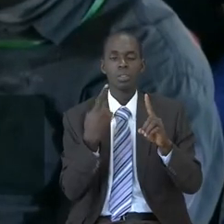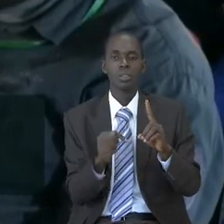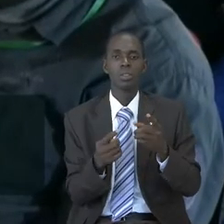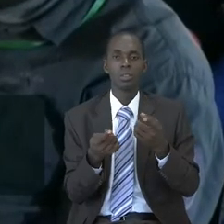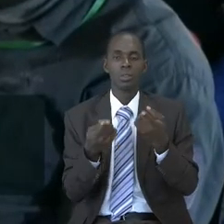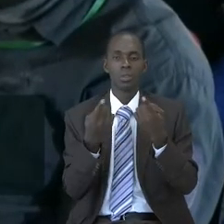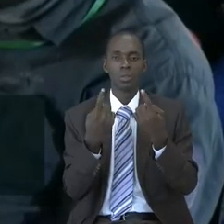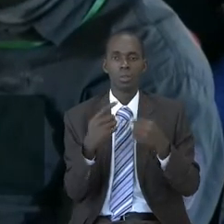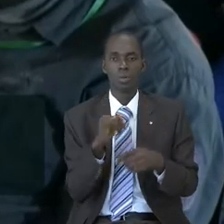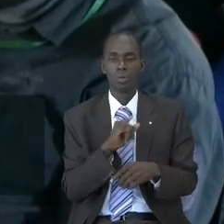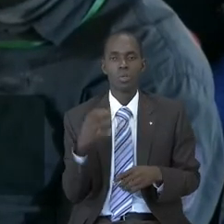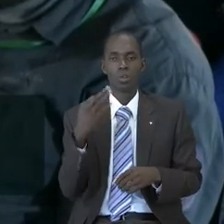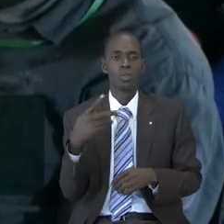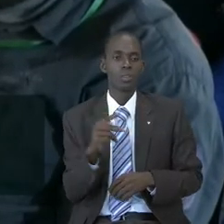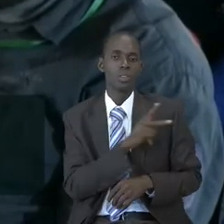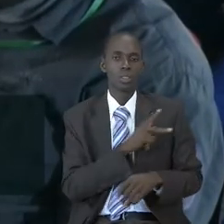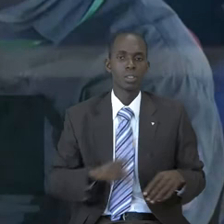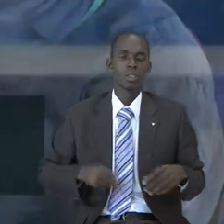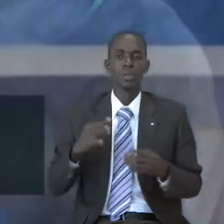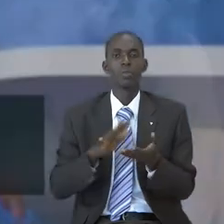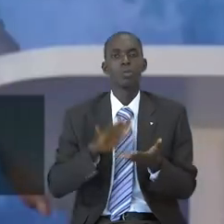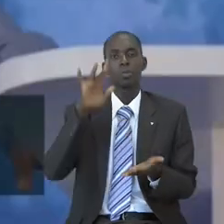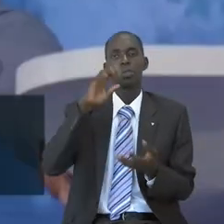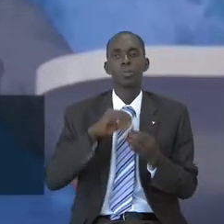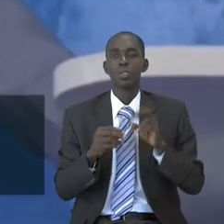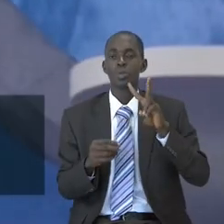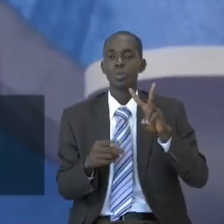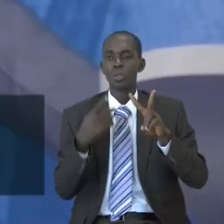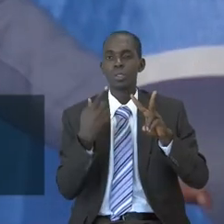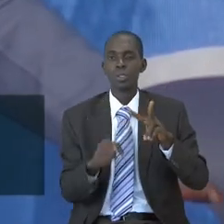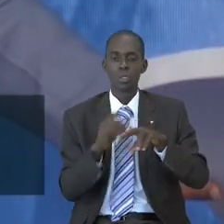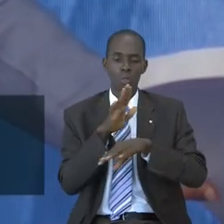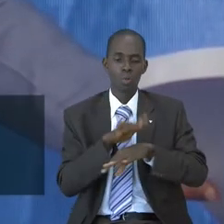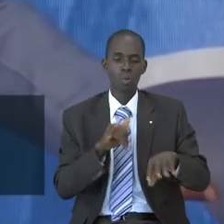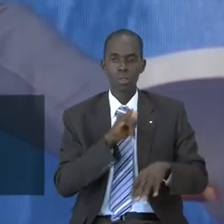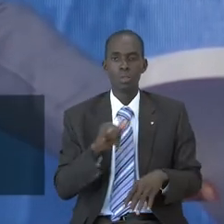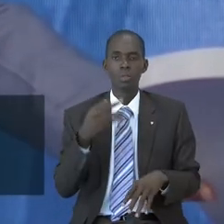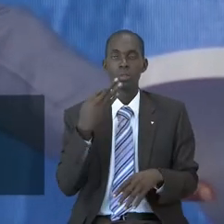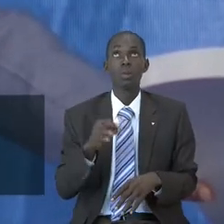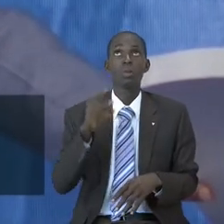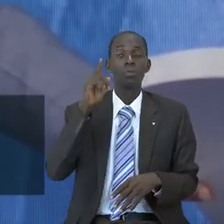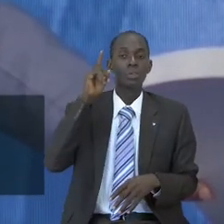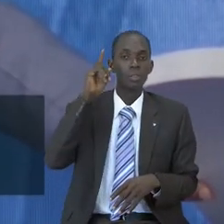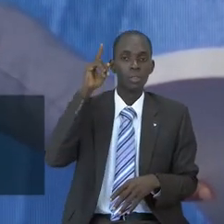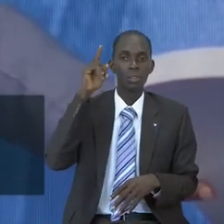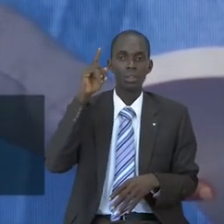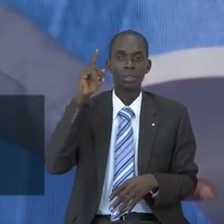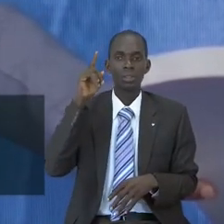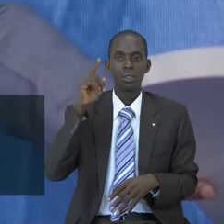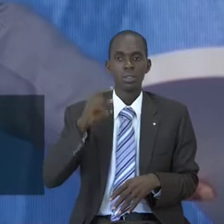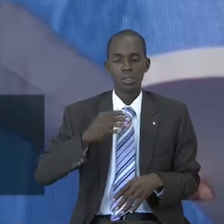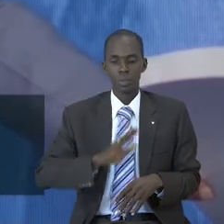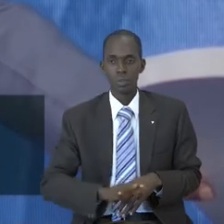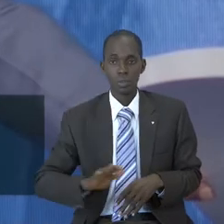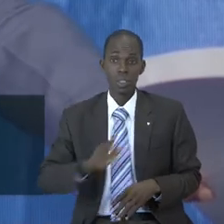of the King of glory. Number two, the calling of his kids, the king's kids, to